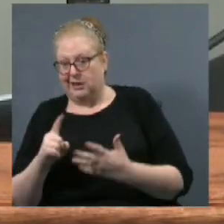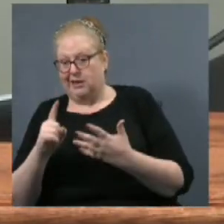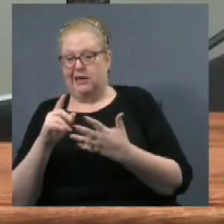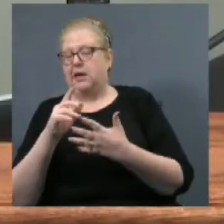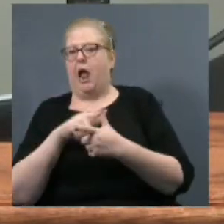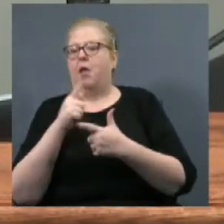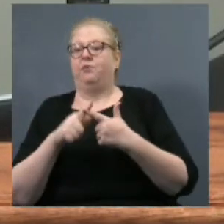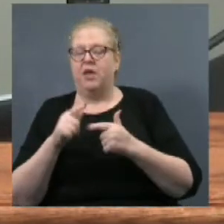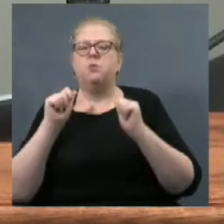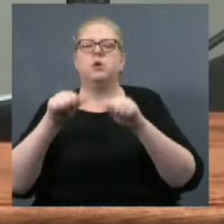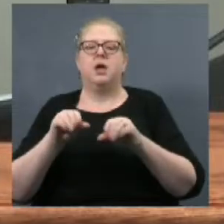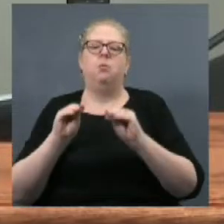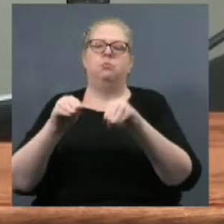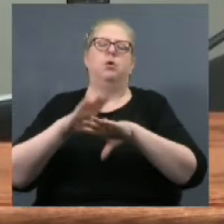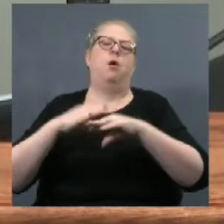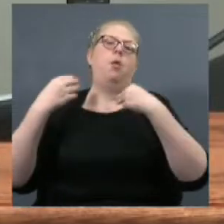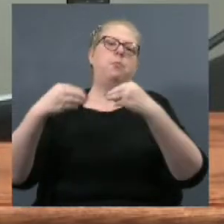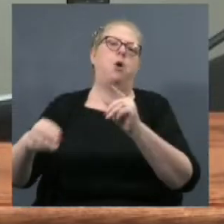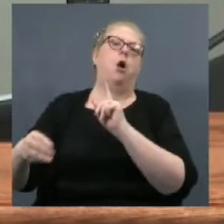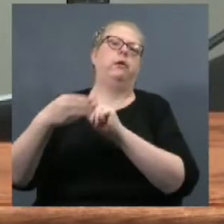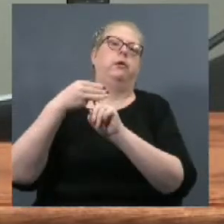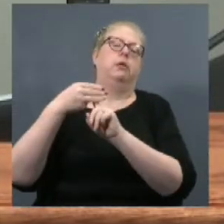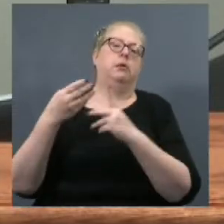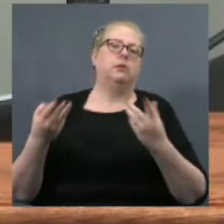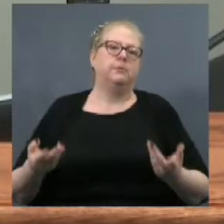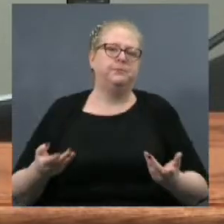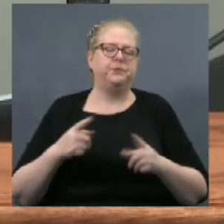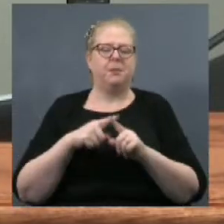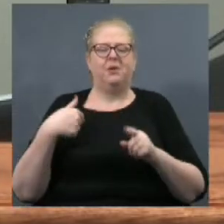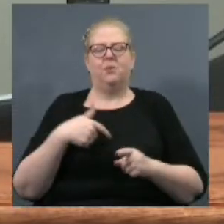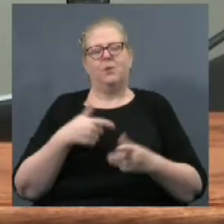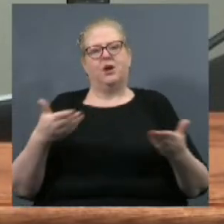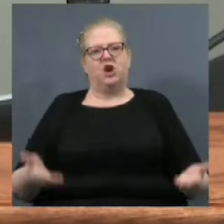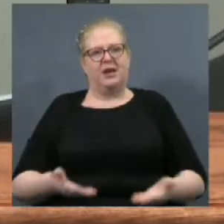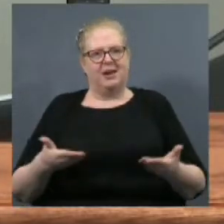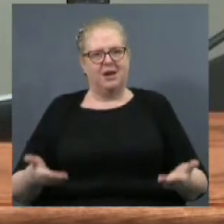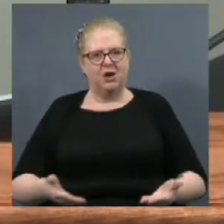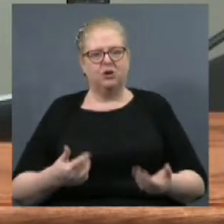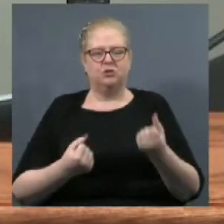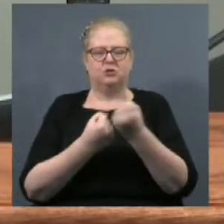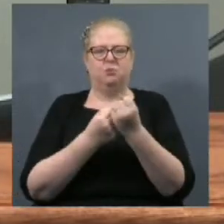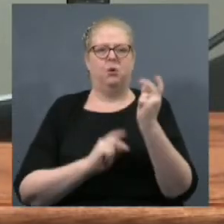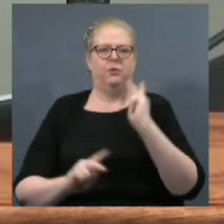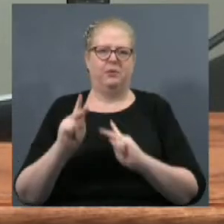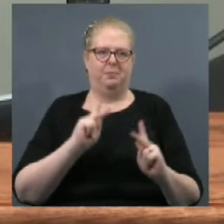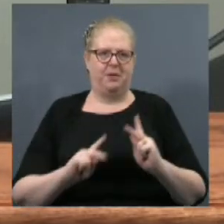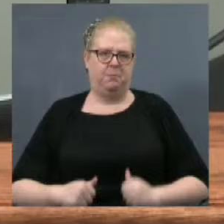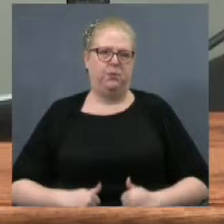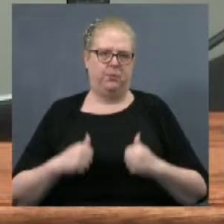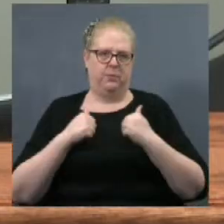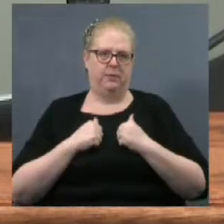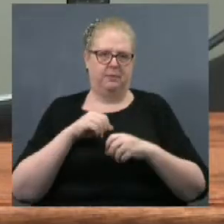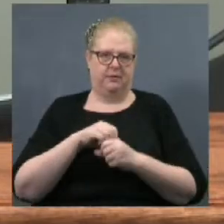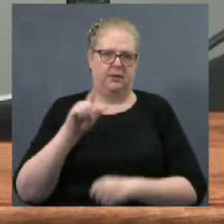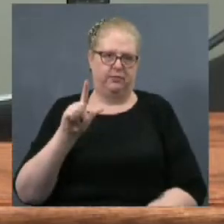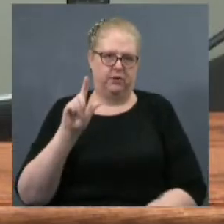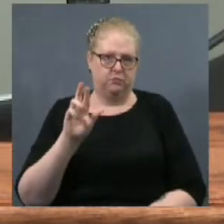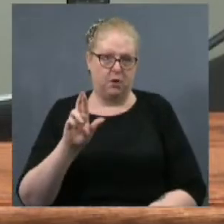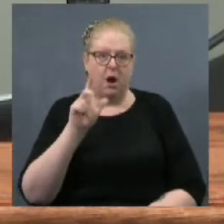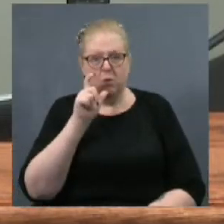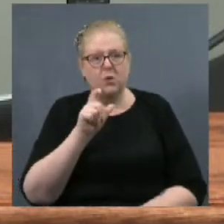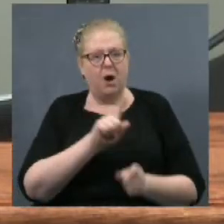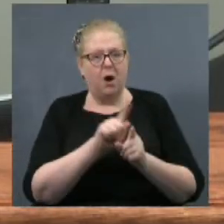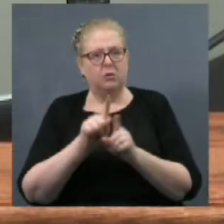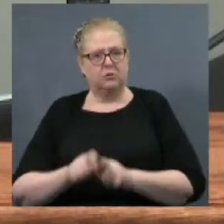2 reasons. One, for the people of Little Rock who receive public subsidy. Number